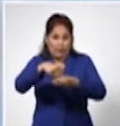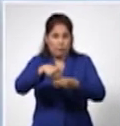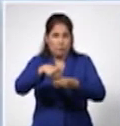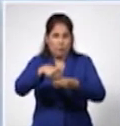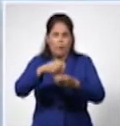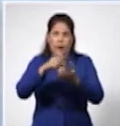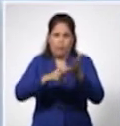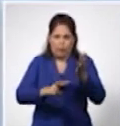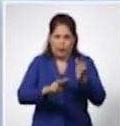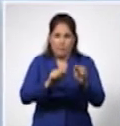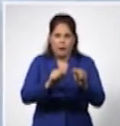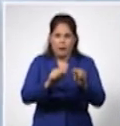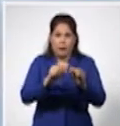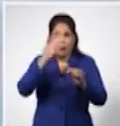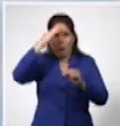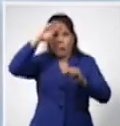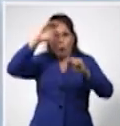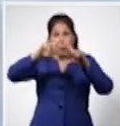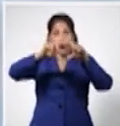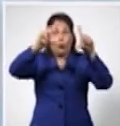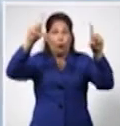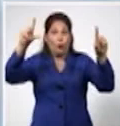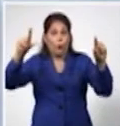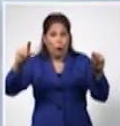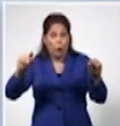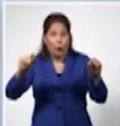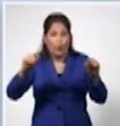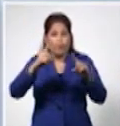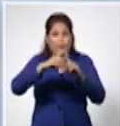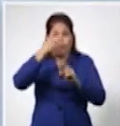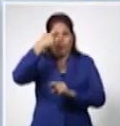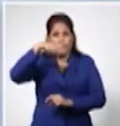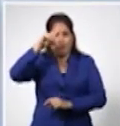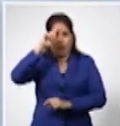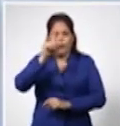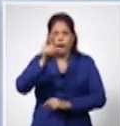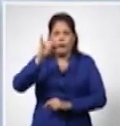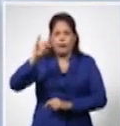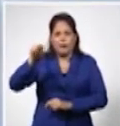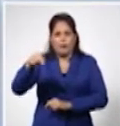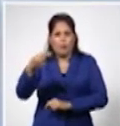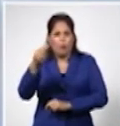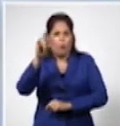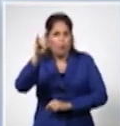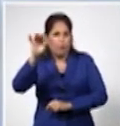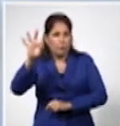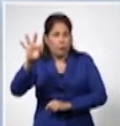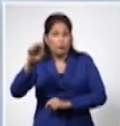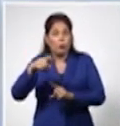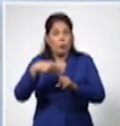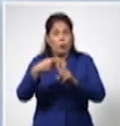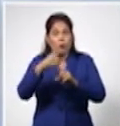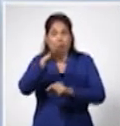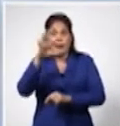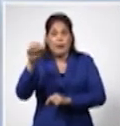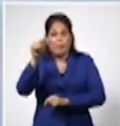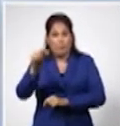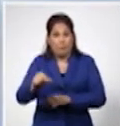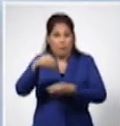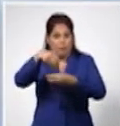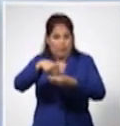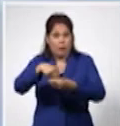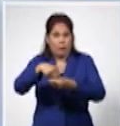list. Matanzas with a rate of 0.14 and Holguín with